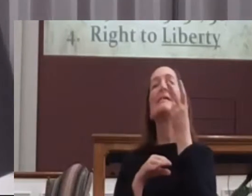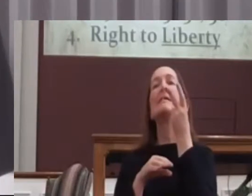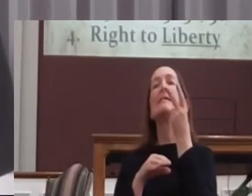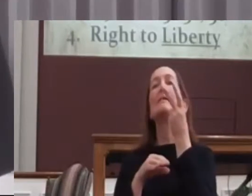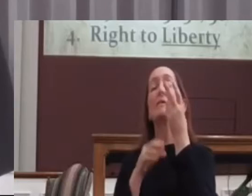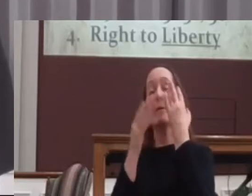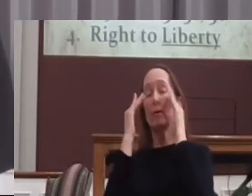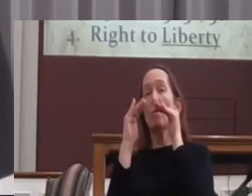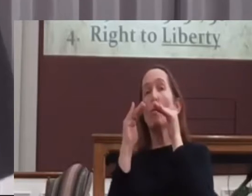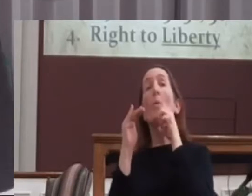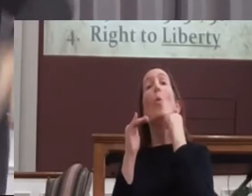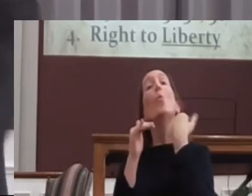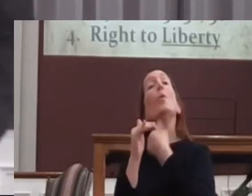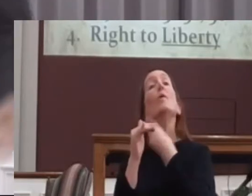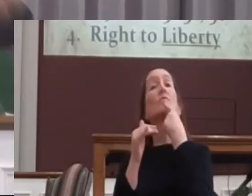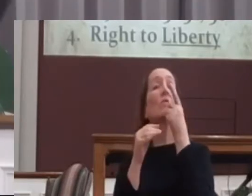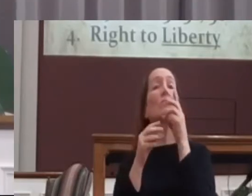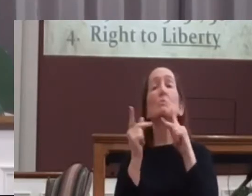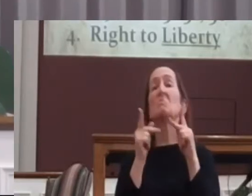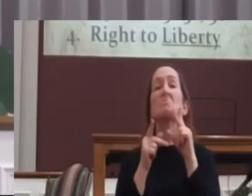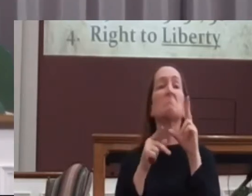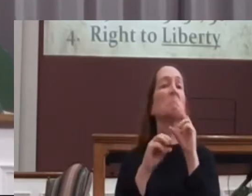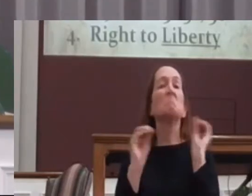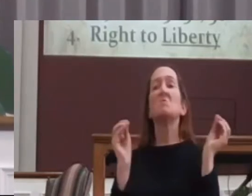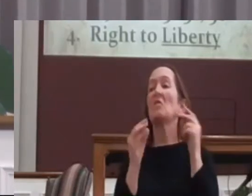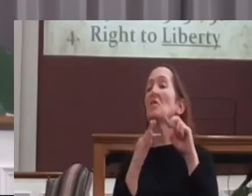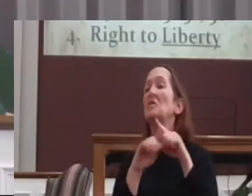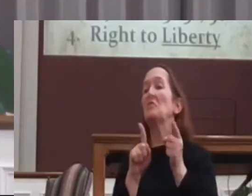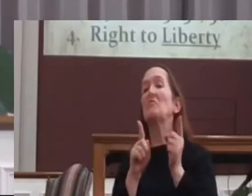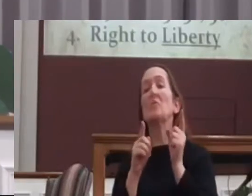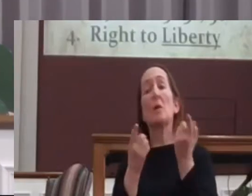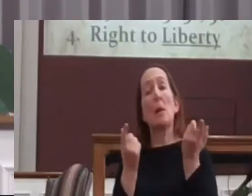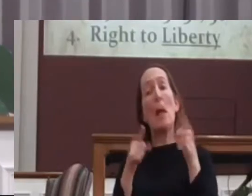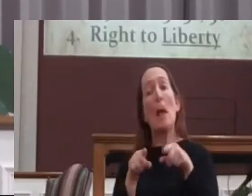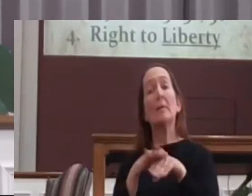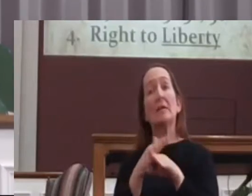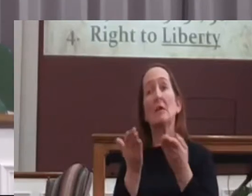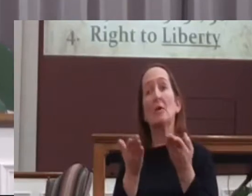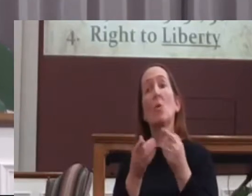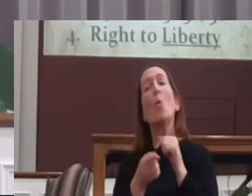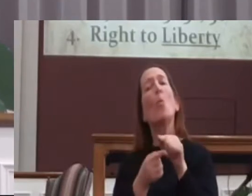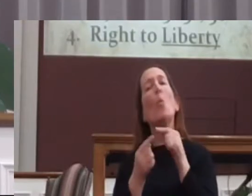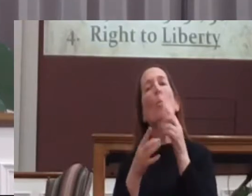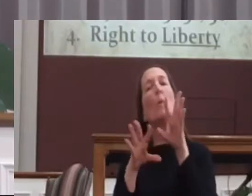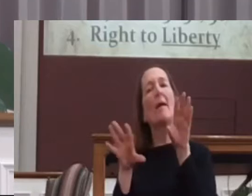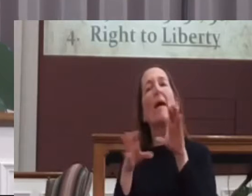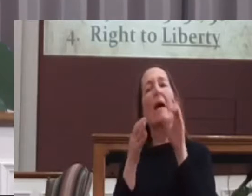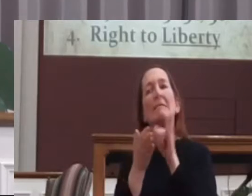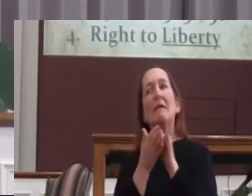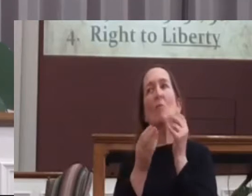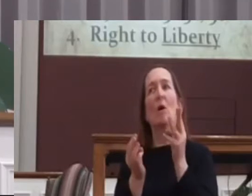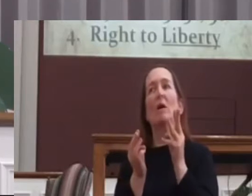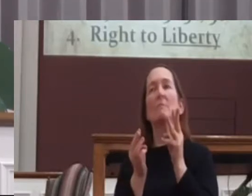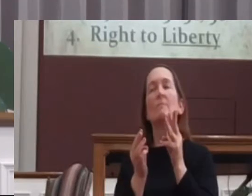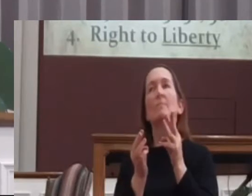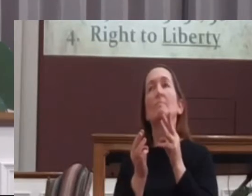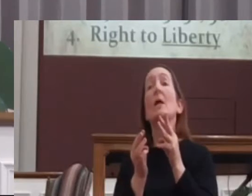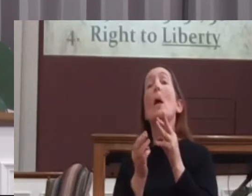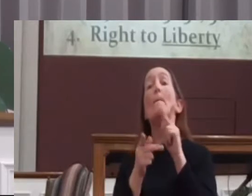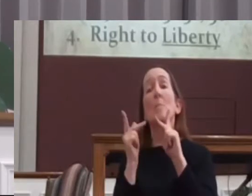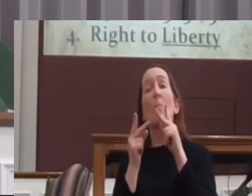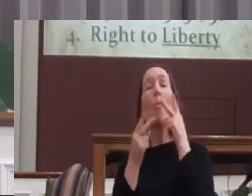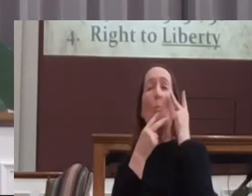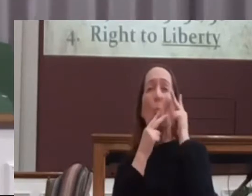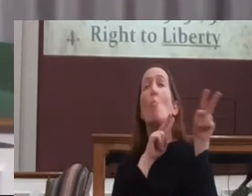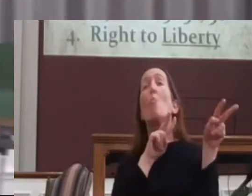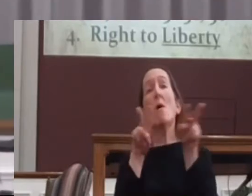morning, who don't see any hope, we have told them that there's nothing different happening in here when we act